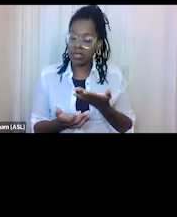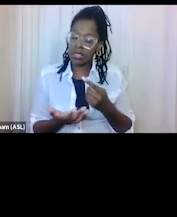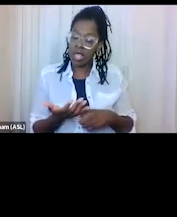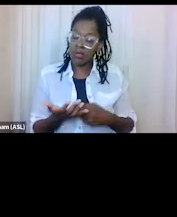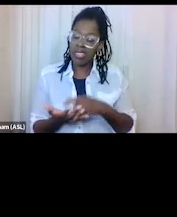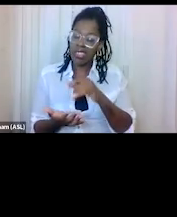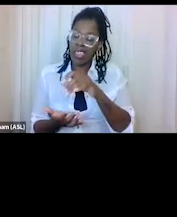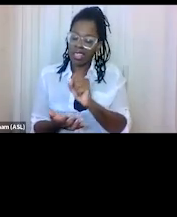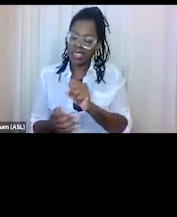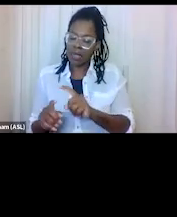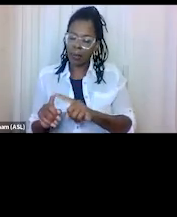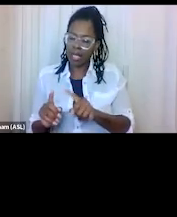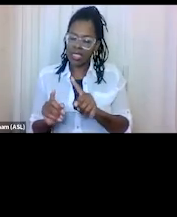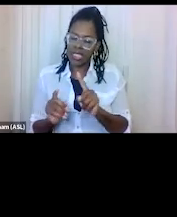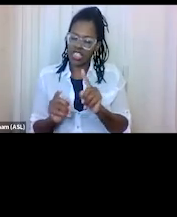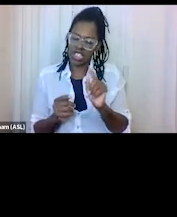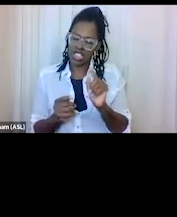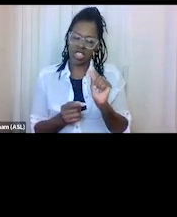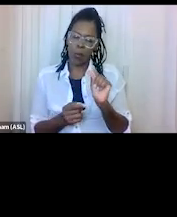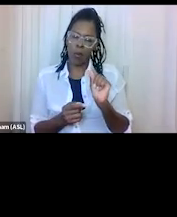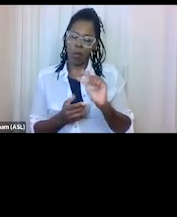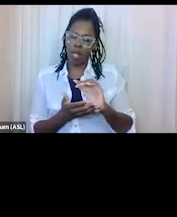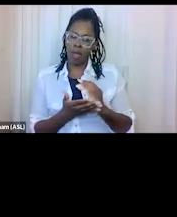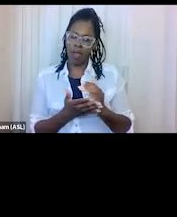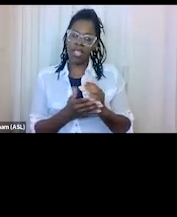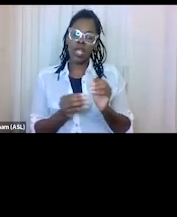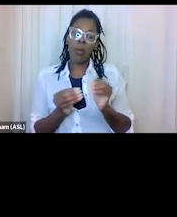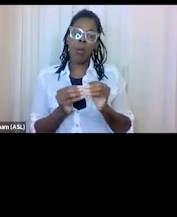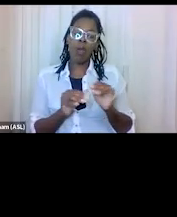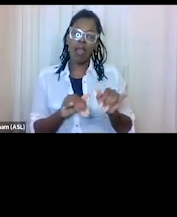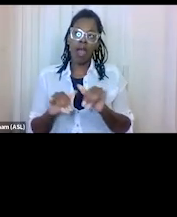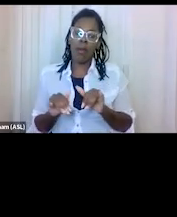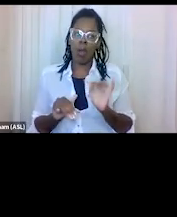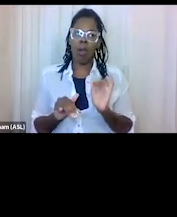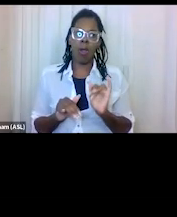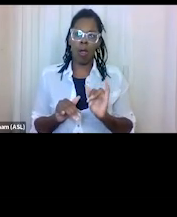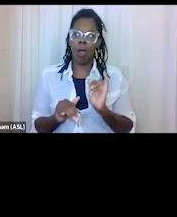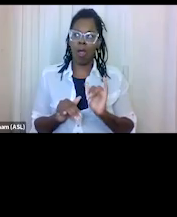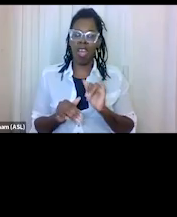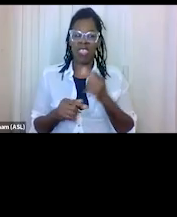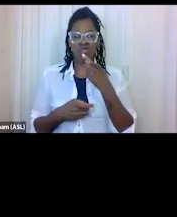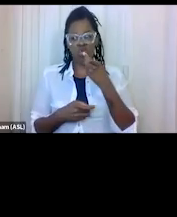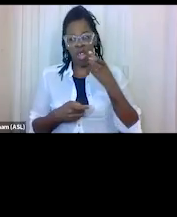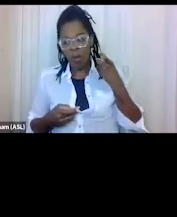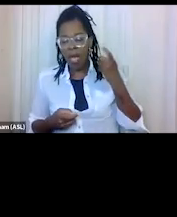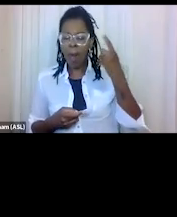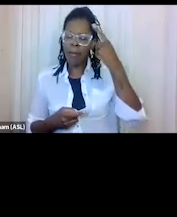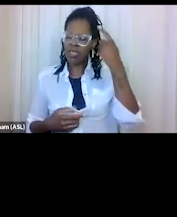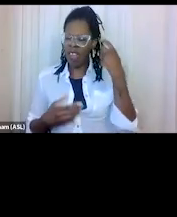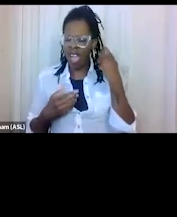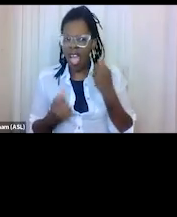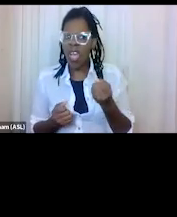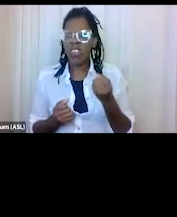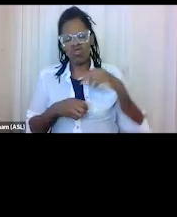it's really the minority. It's much more common that folks use substances to cope with the trauma, mental health burden,